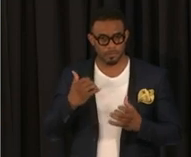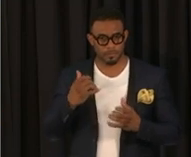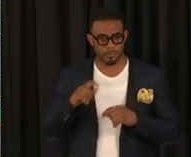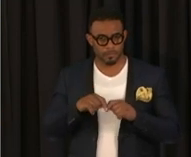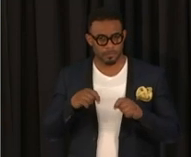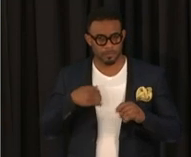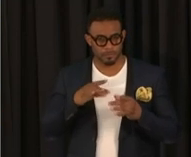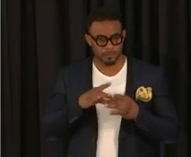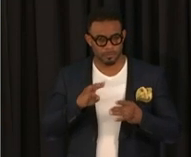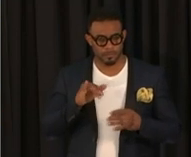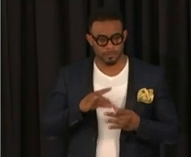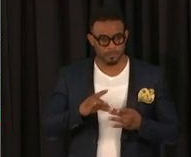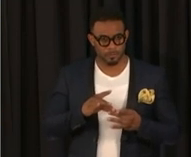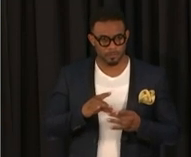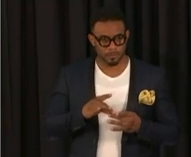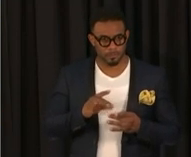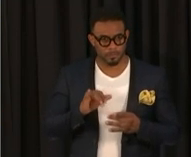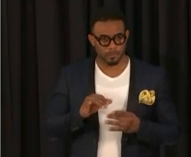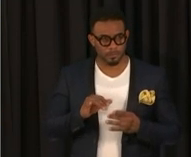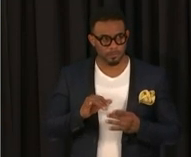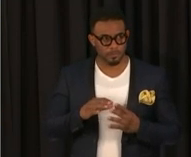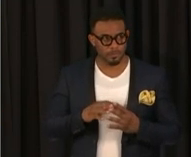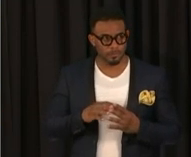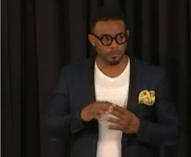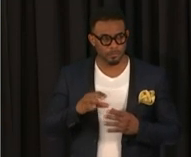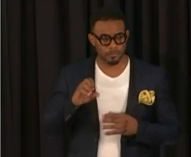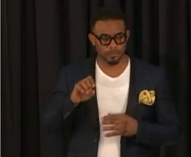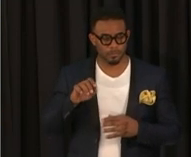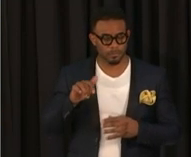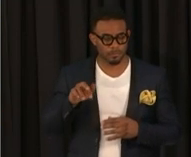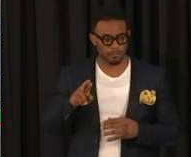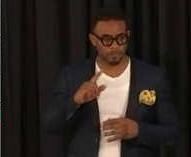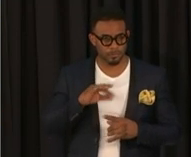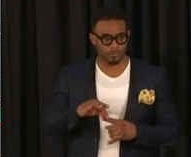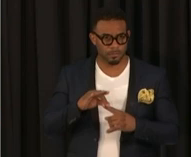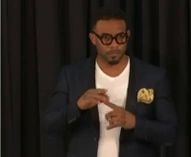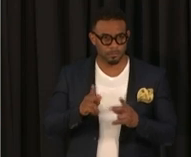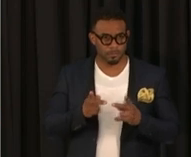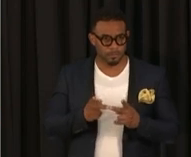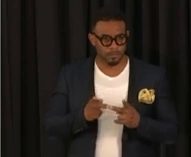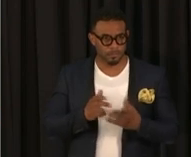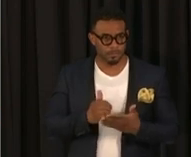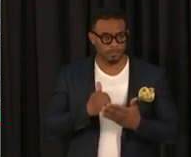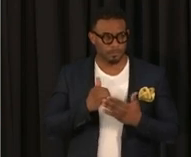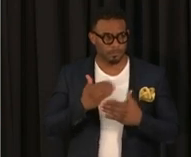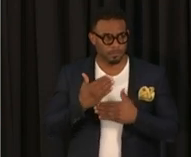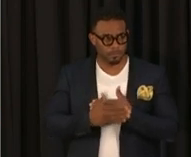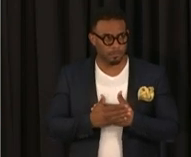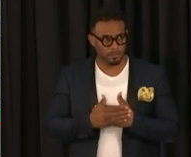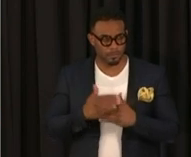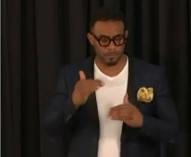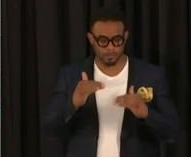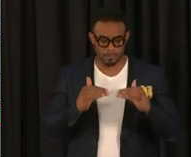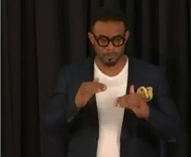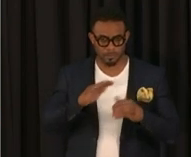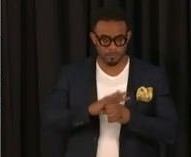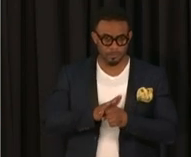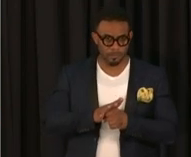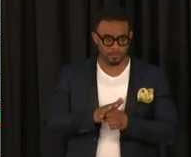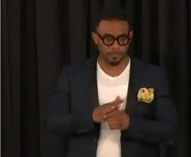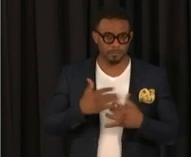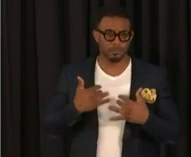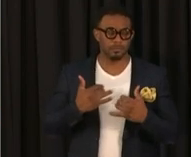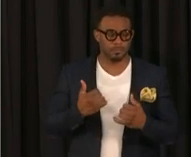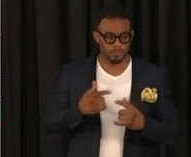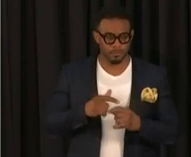just want to close my remarks by saying that solar is uniquely positioned to help our country rebound from